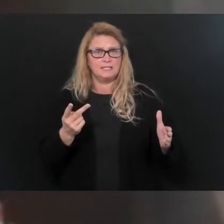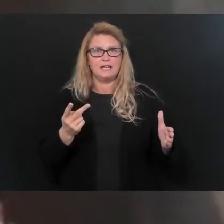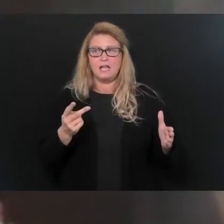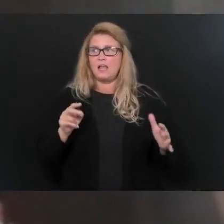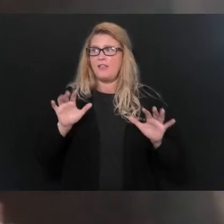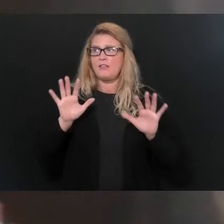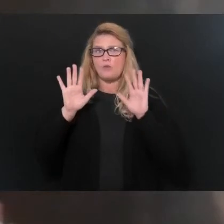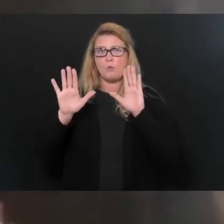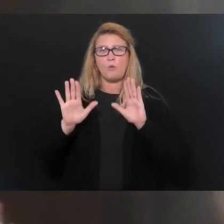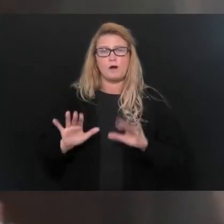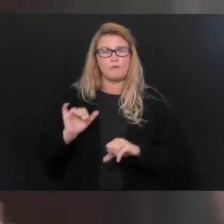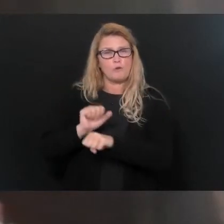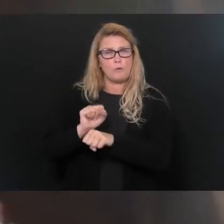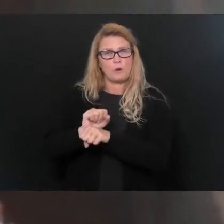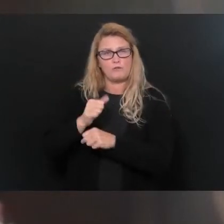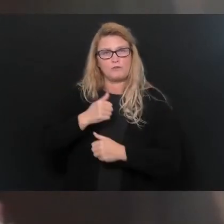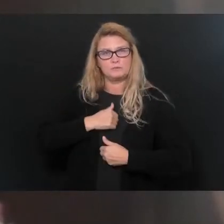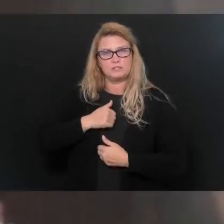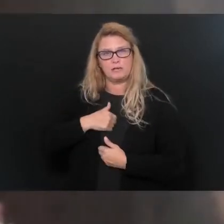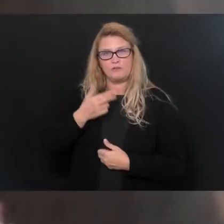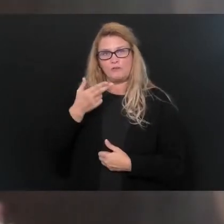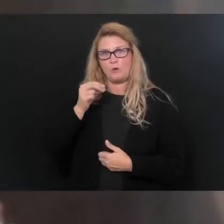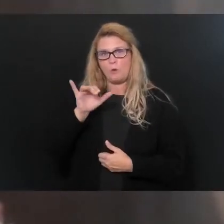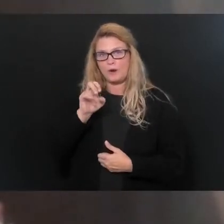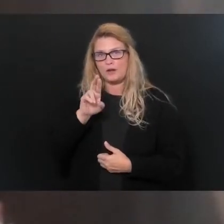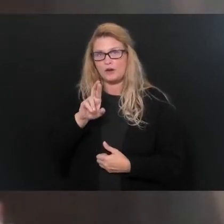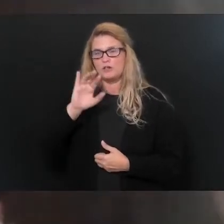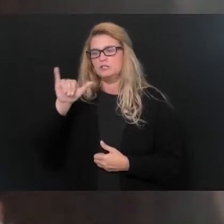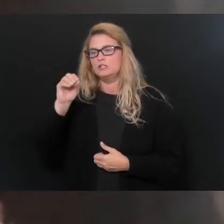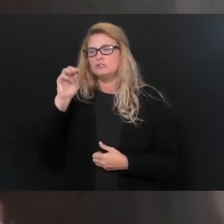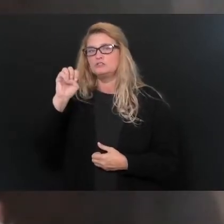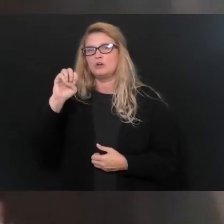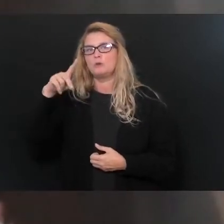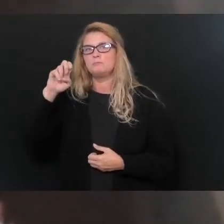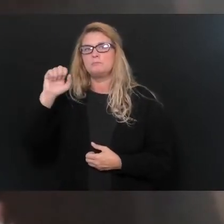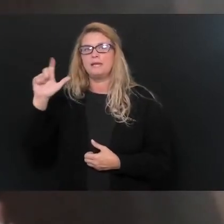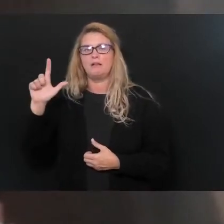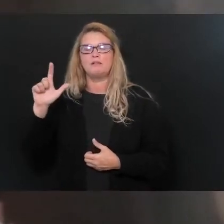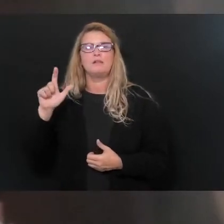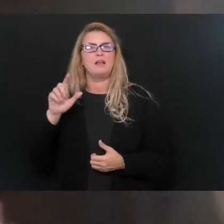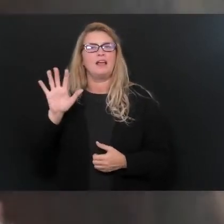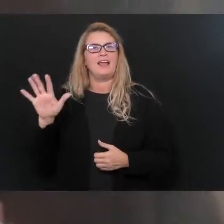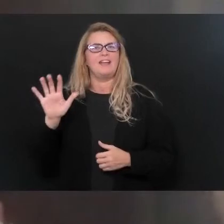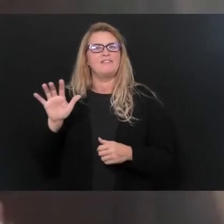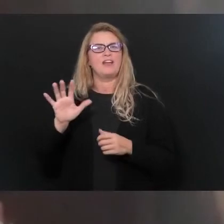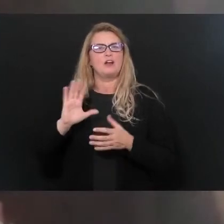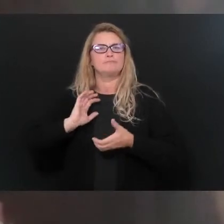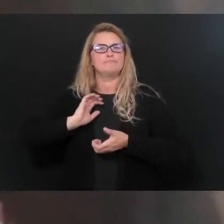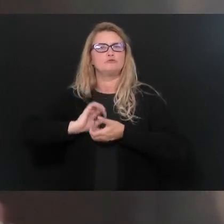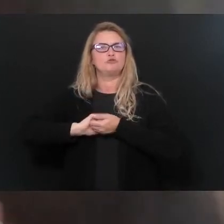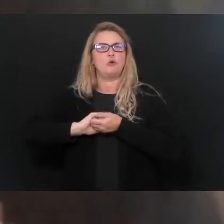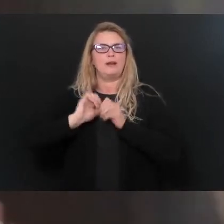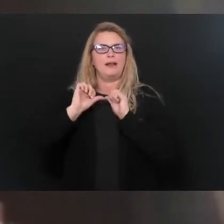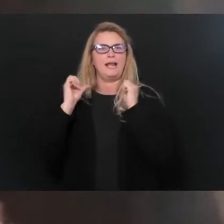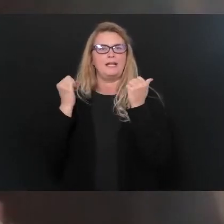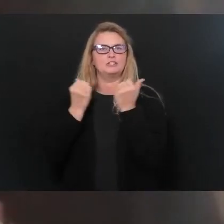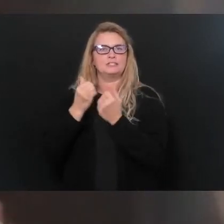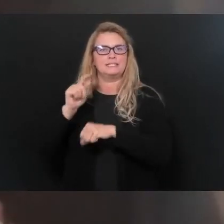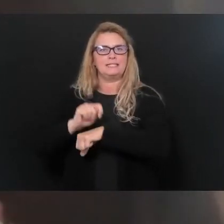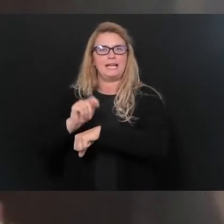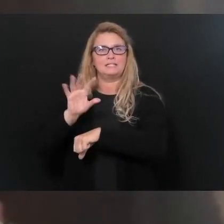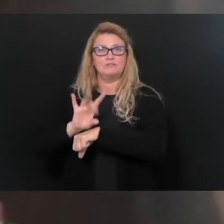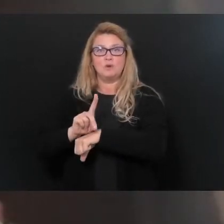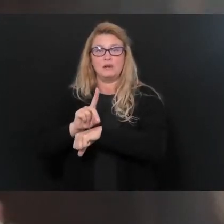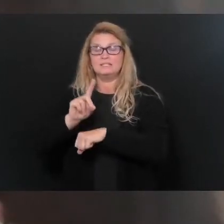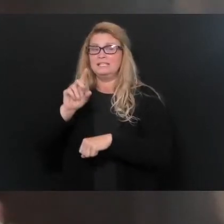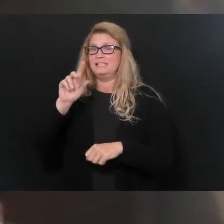work of General Hoyer, Joe Peel, the Joint Interagency Task Force, the DHHR, and all of